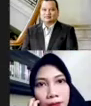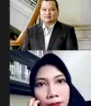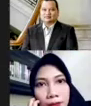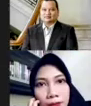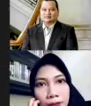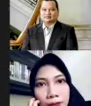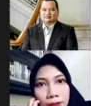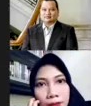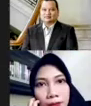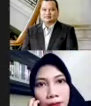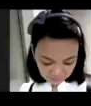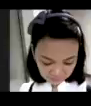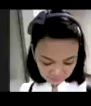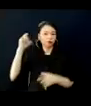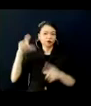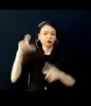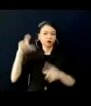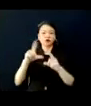Lina untuk